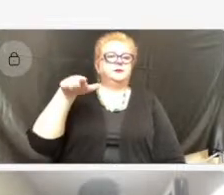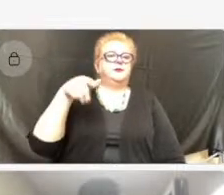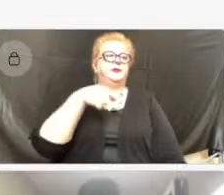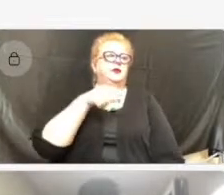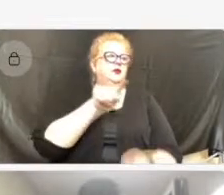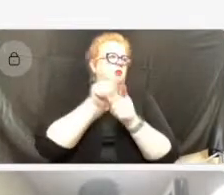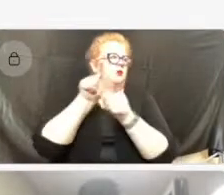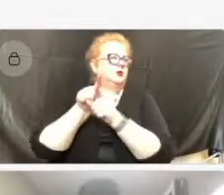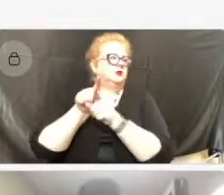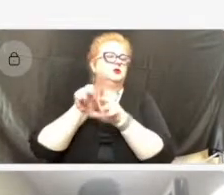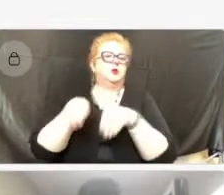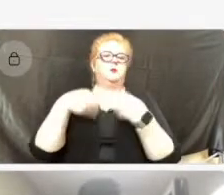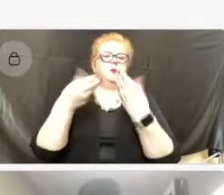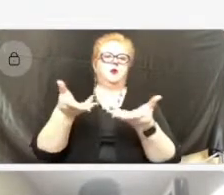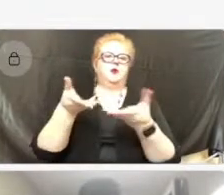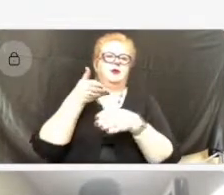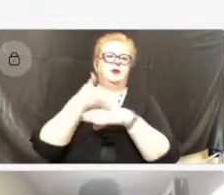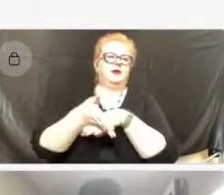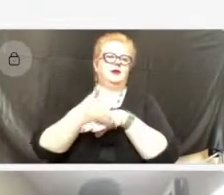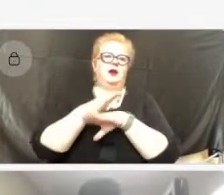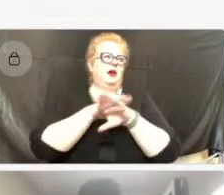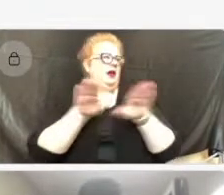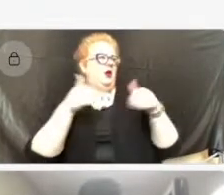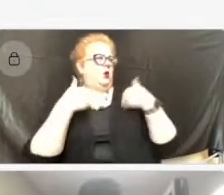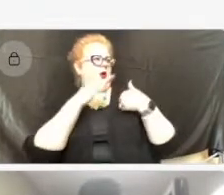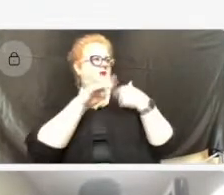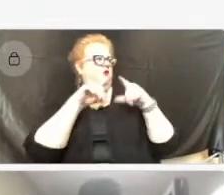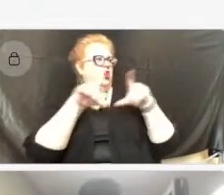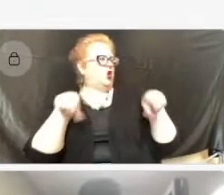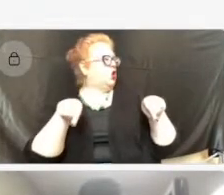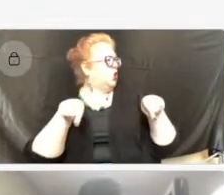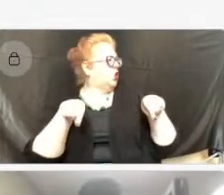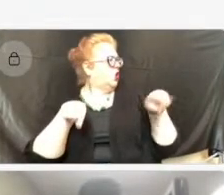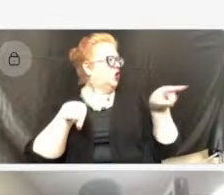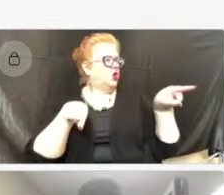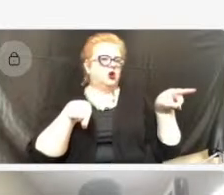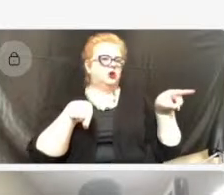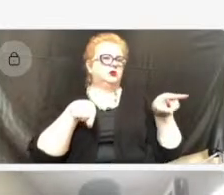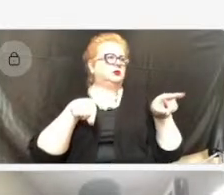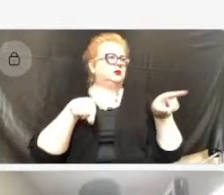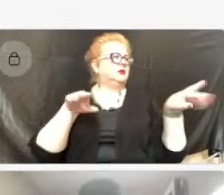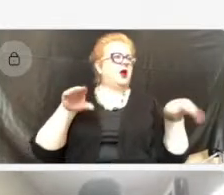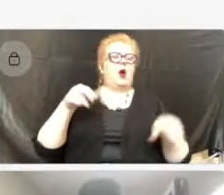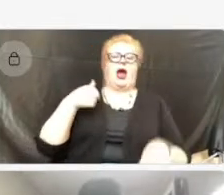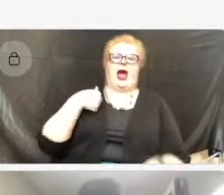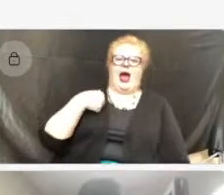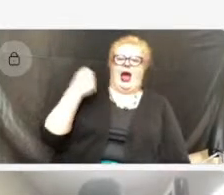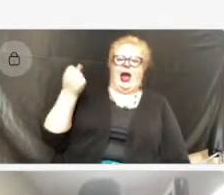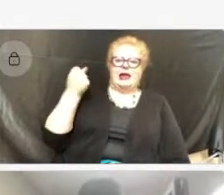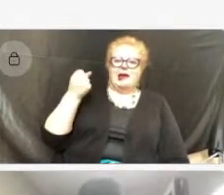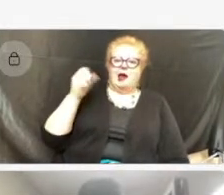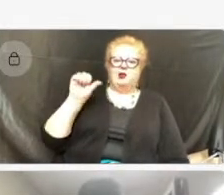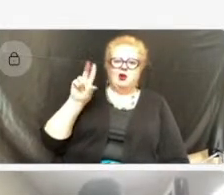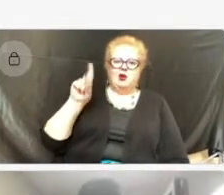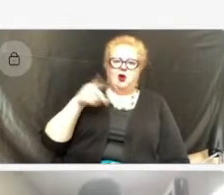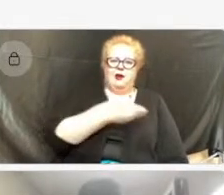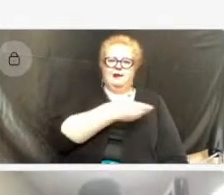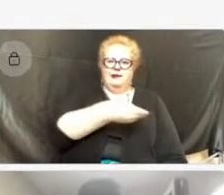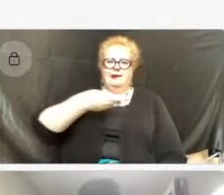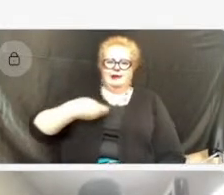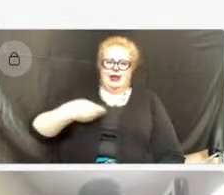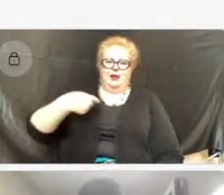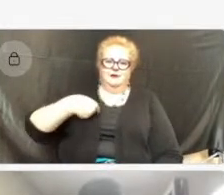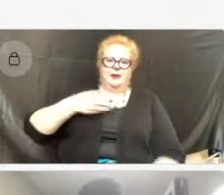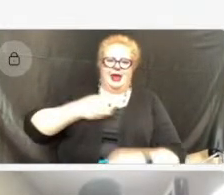provided after gavel. I do not have your card in my stack. I held on to the card. It was handed to me well after